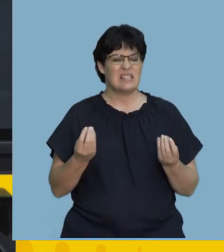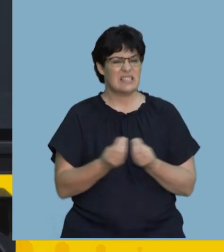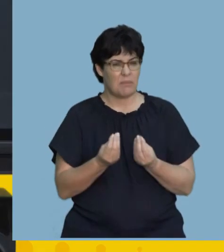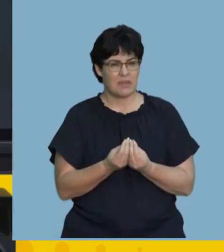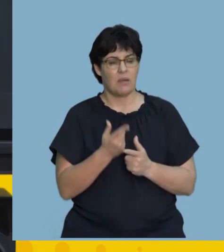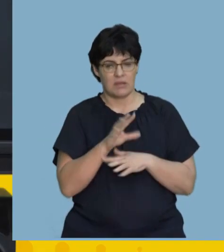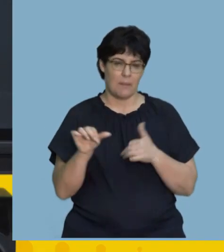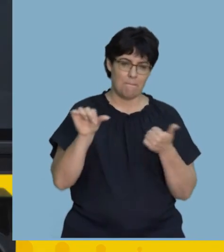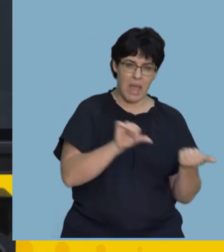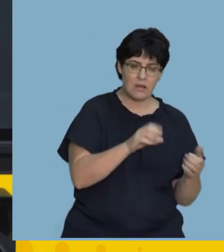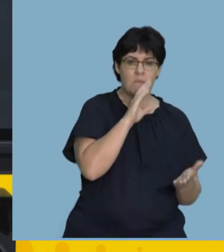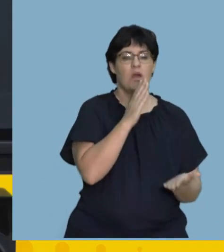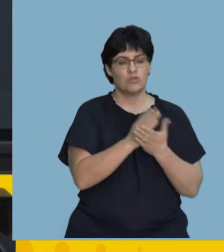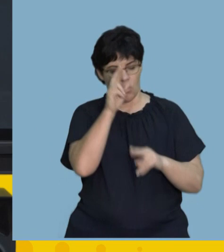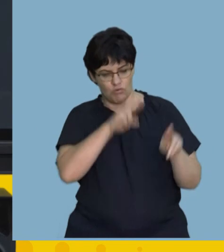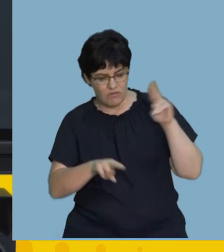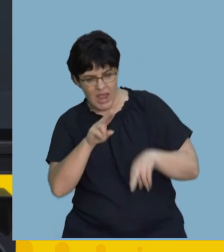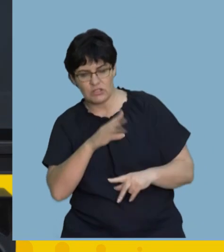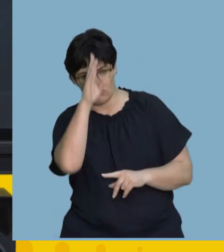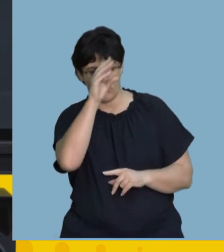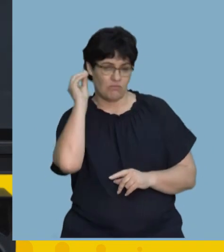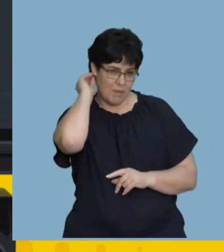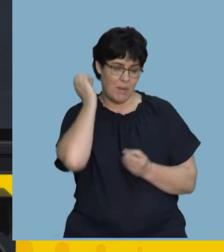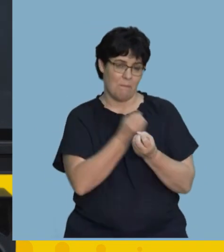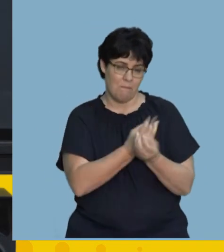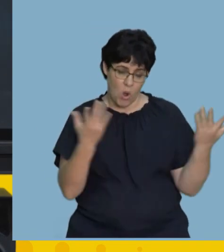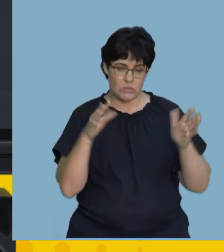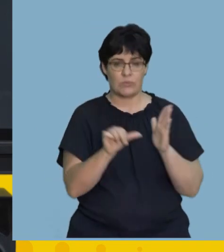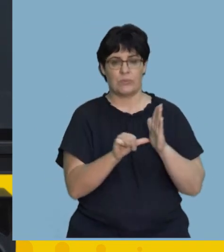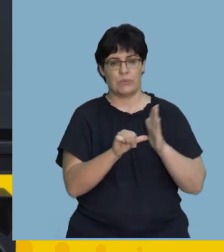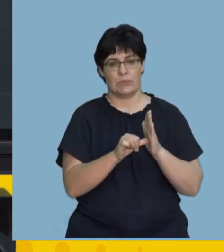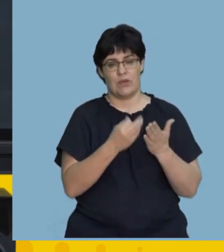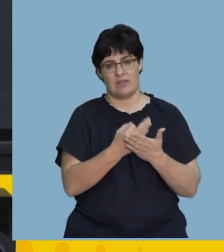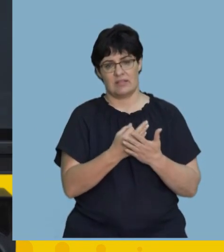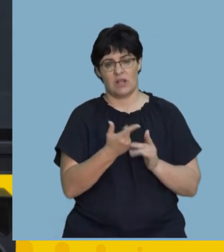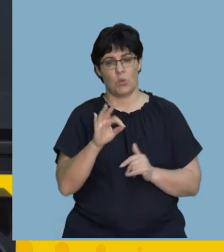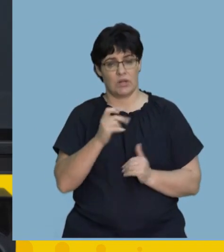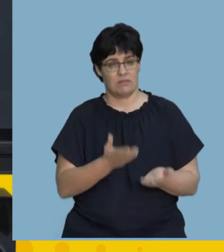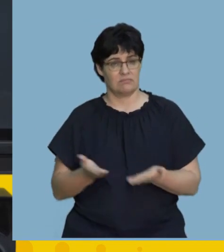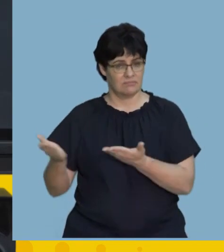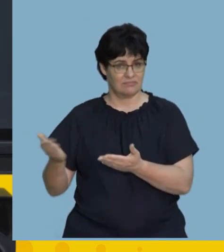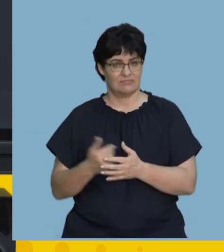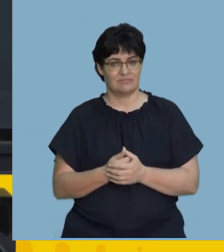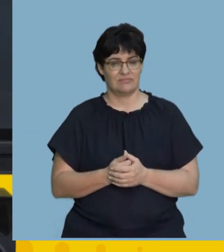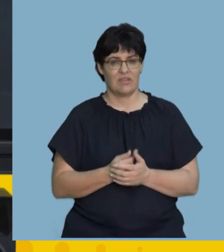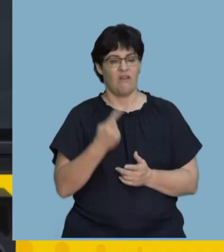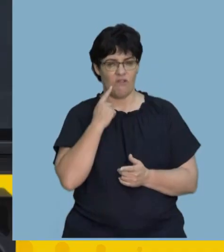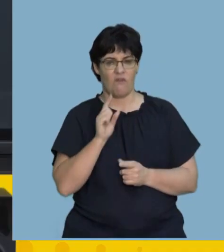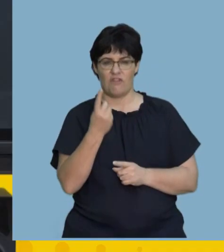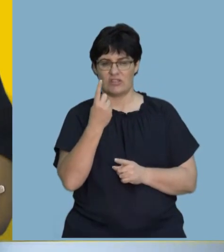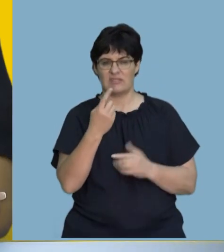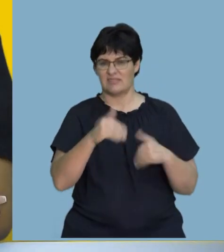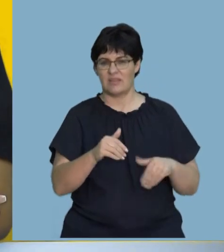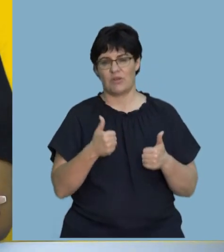you revise and you remember most of the very important facts. Luni, I think for the first segment, we're good. All